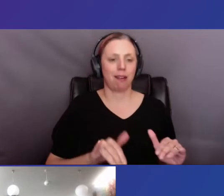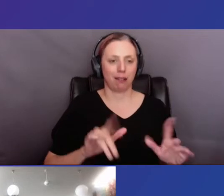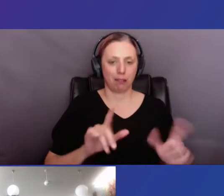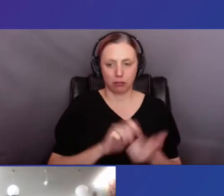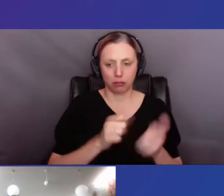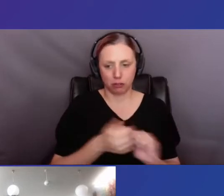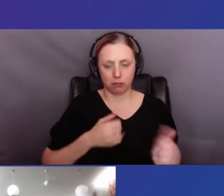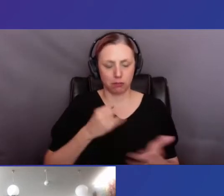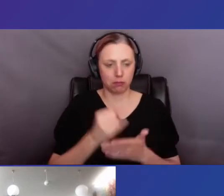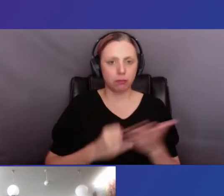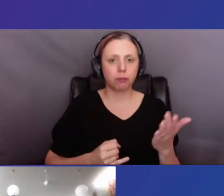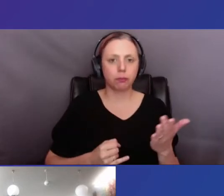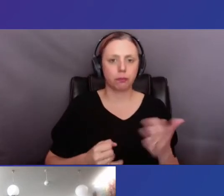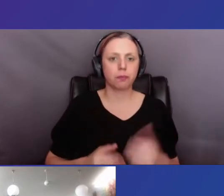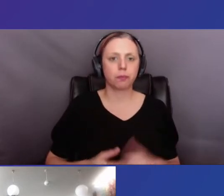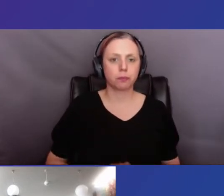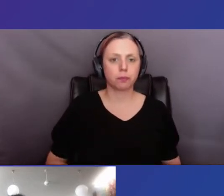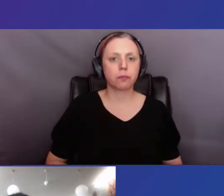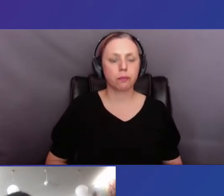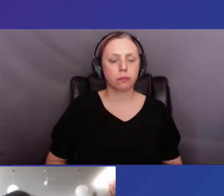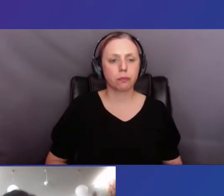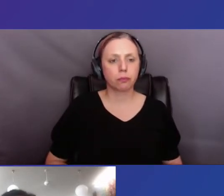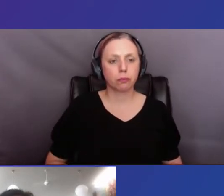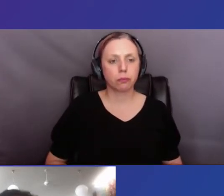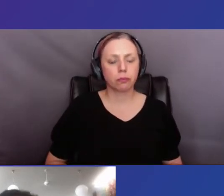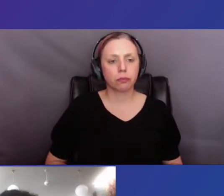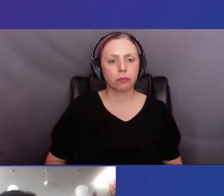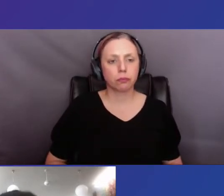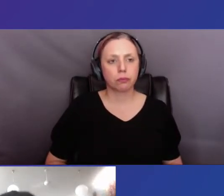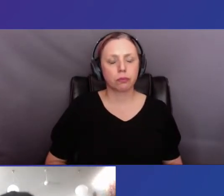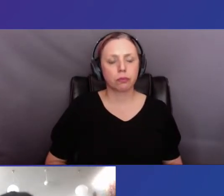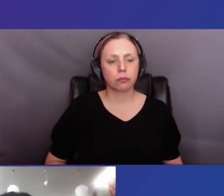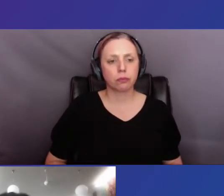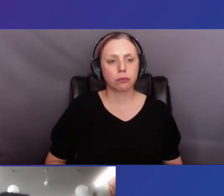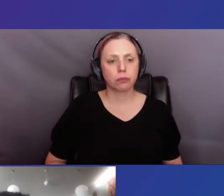And I think that